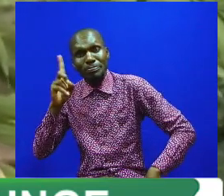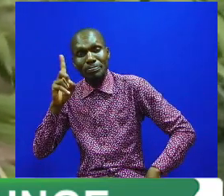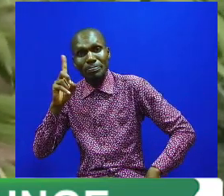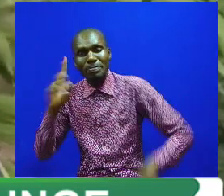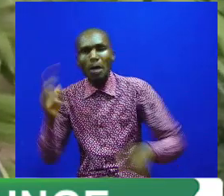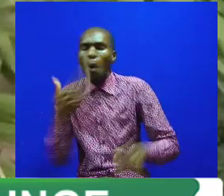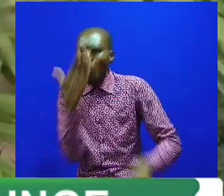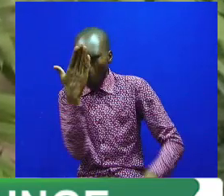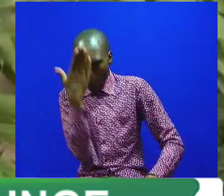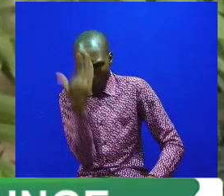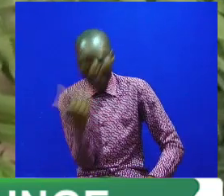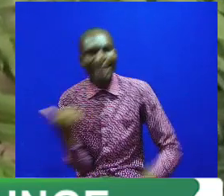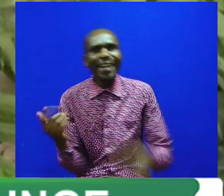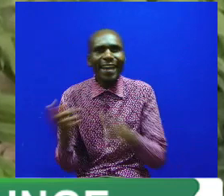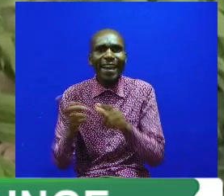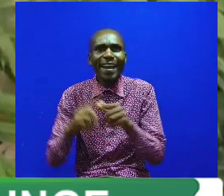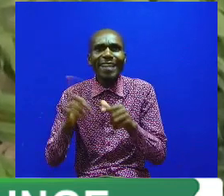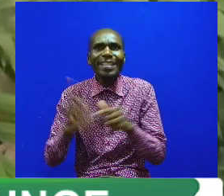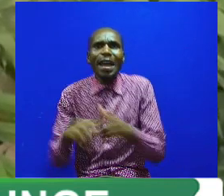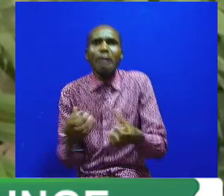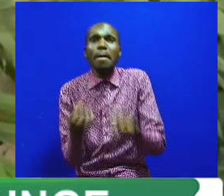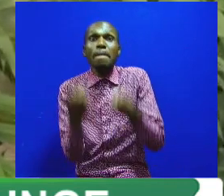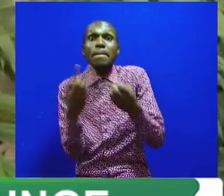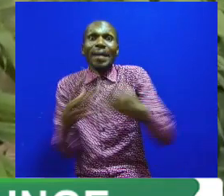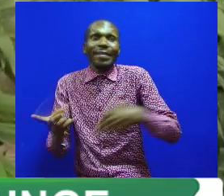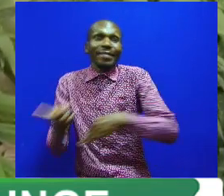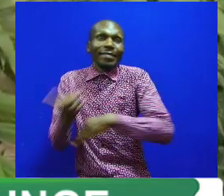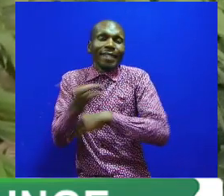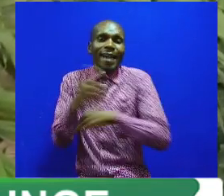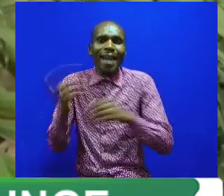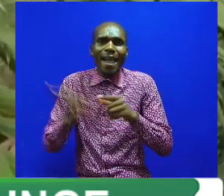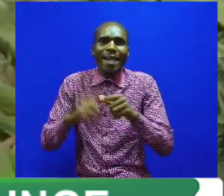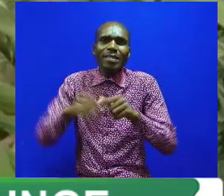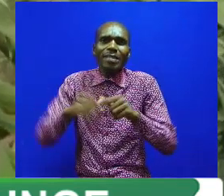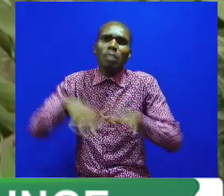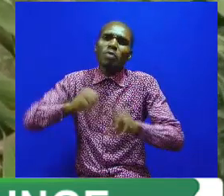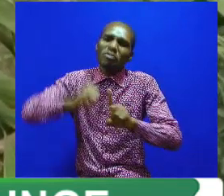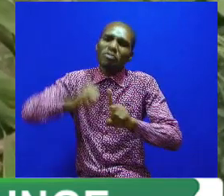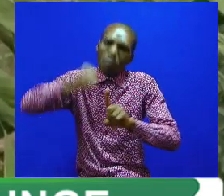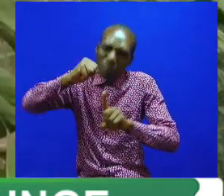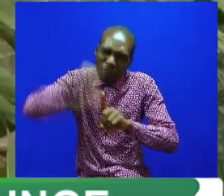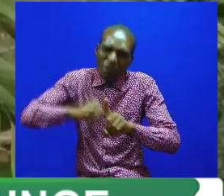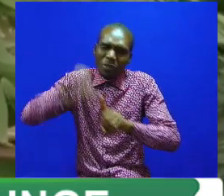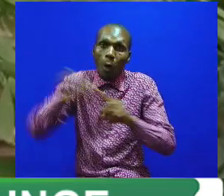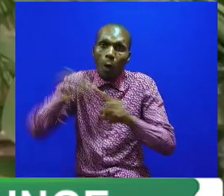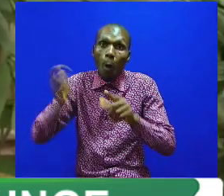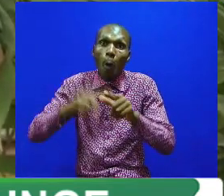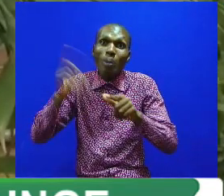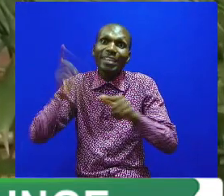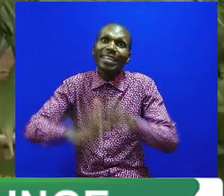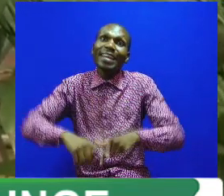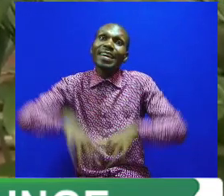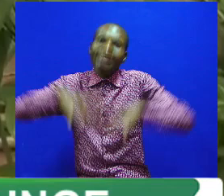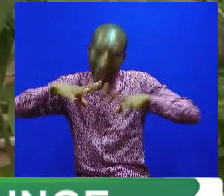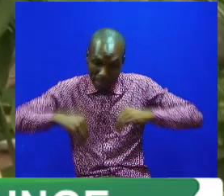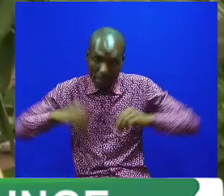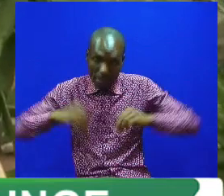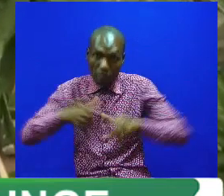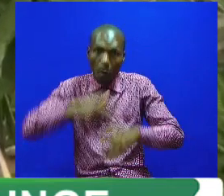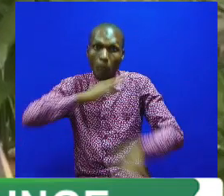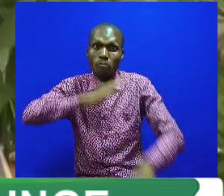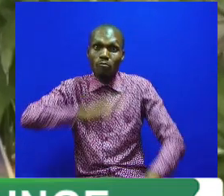Ase ngenjo, asa matuka mange, tu wabere toko nyo kuruania, ili nitanyo ole ukuanjeru kuruwa ase parliament, igo tu wale